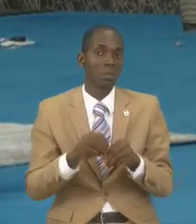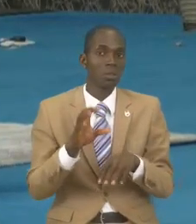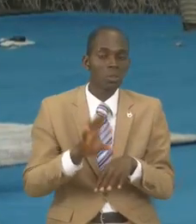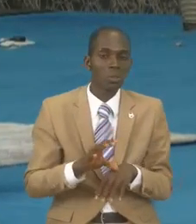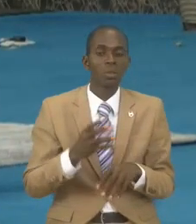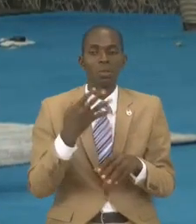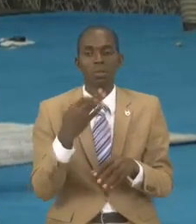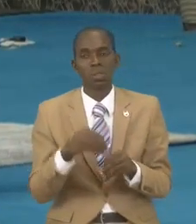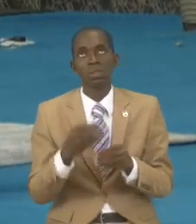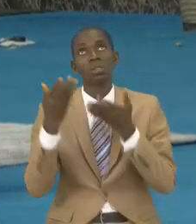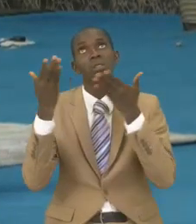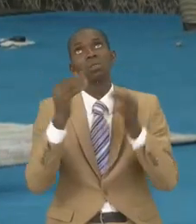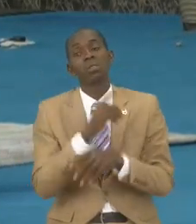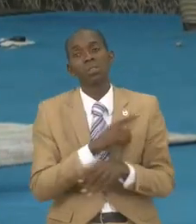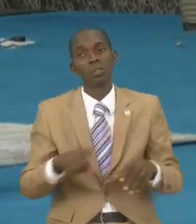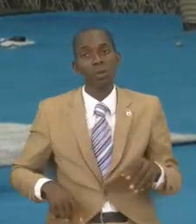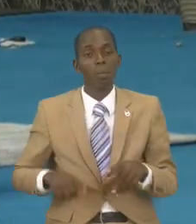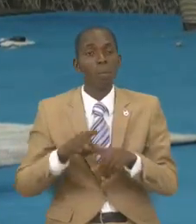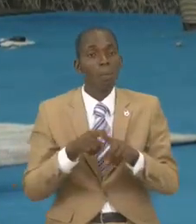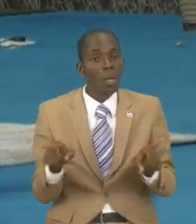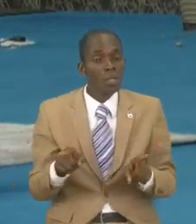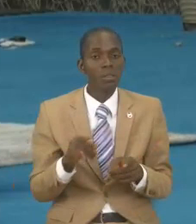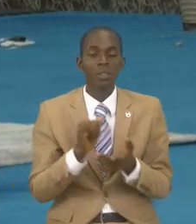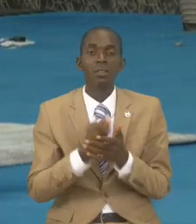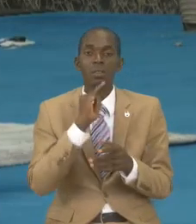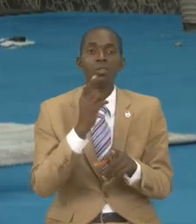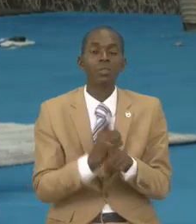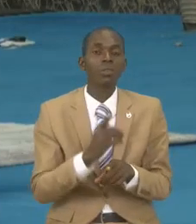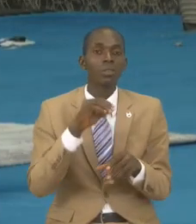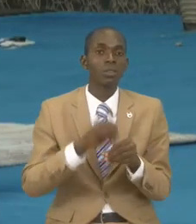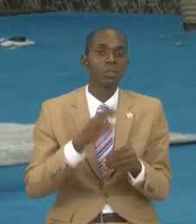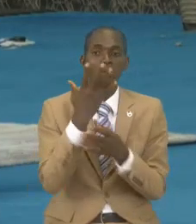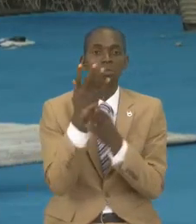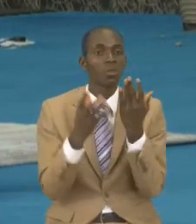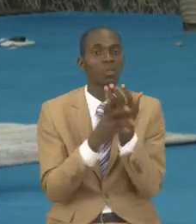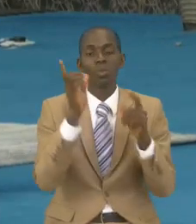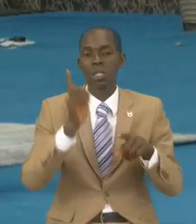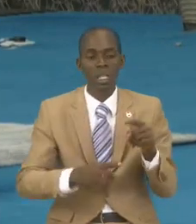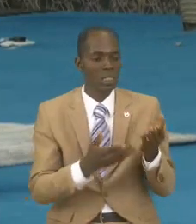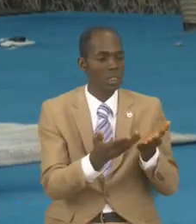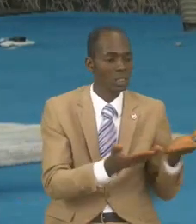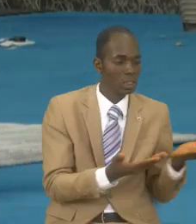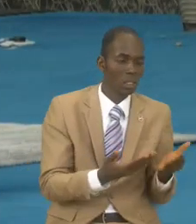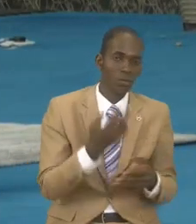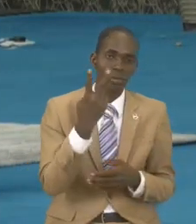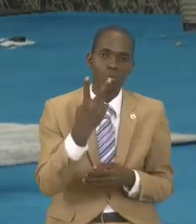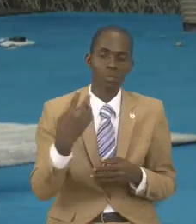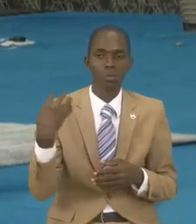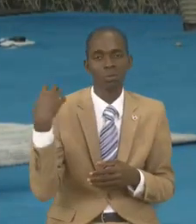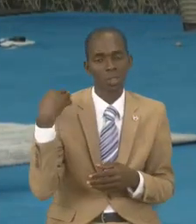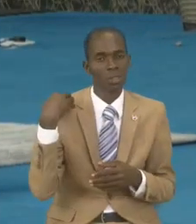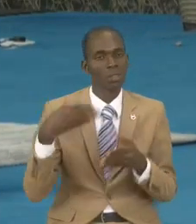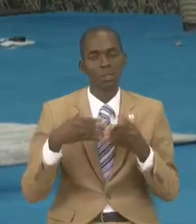mouth. You cannot serve two masters. If you're going to serve the